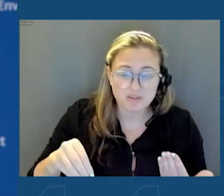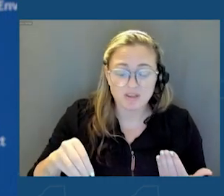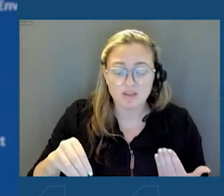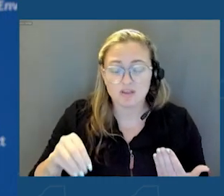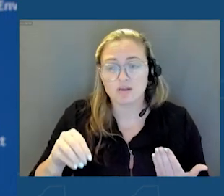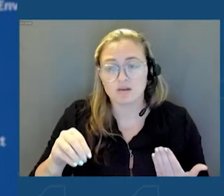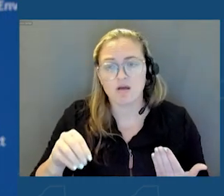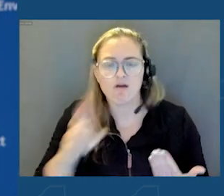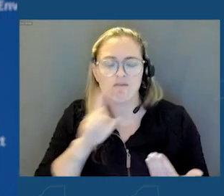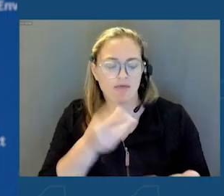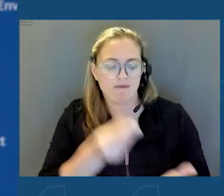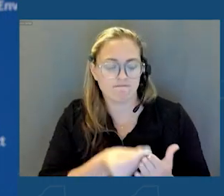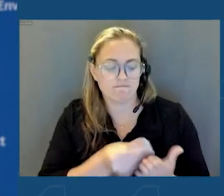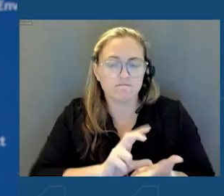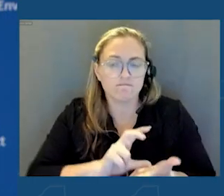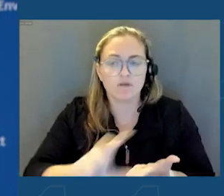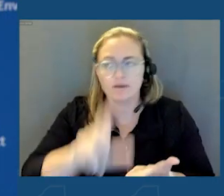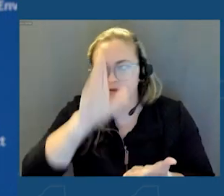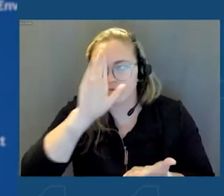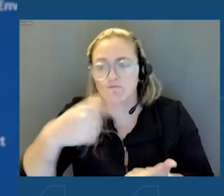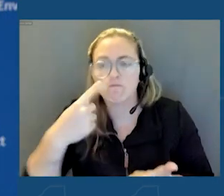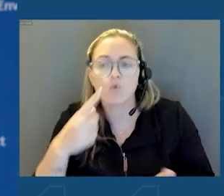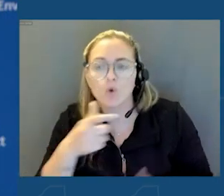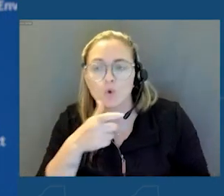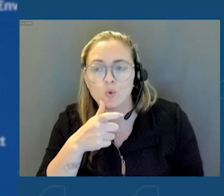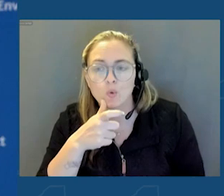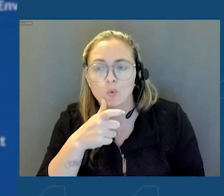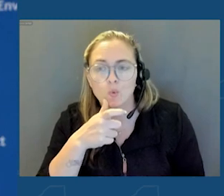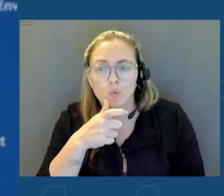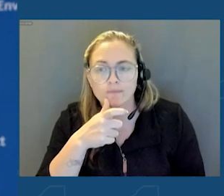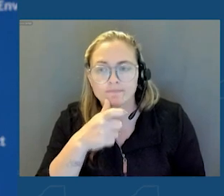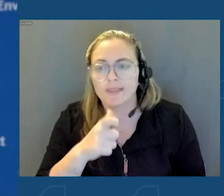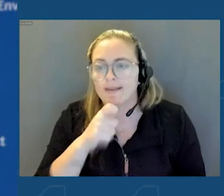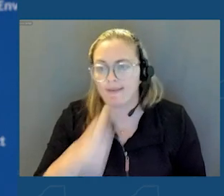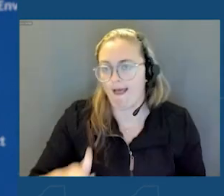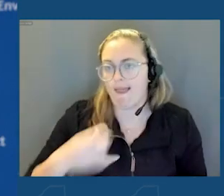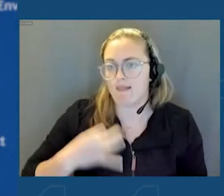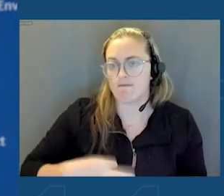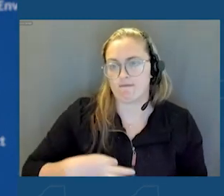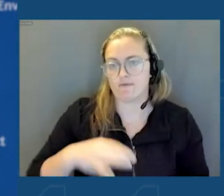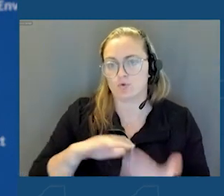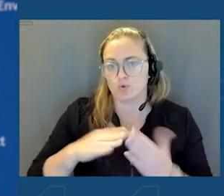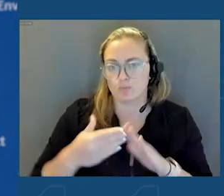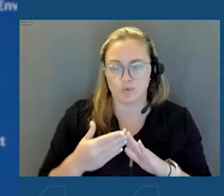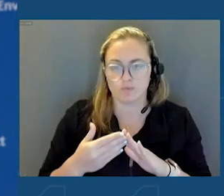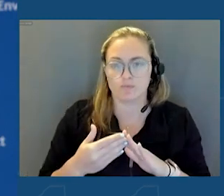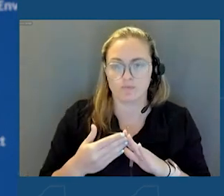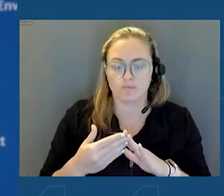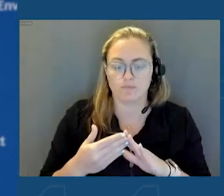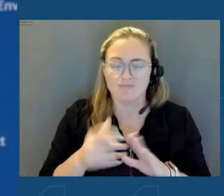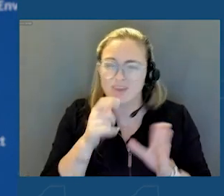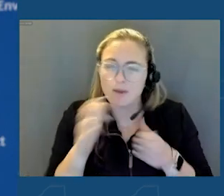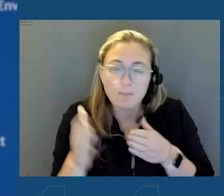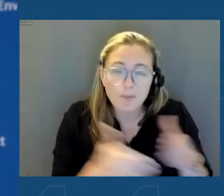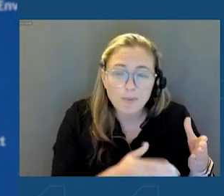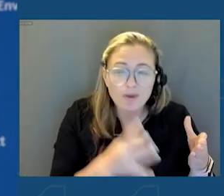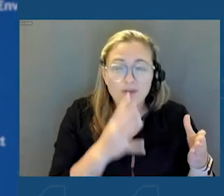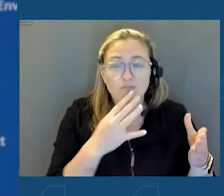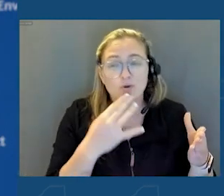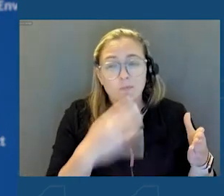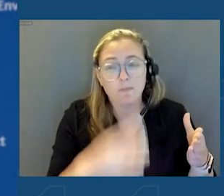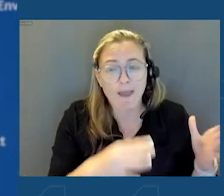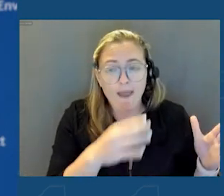will be directed toward disadvantaged communities. It's also not just preparing for the storms, it's